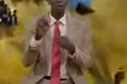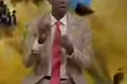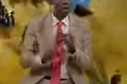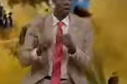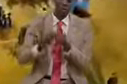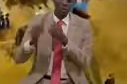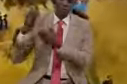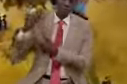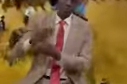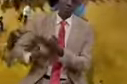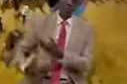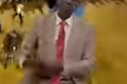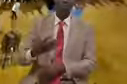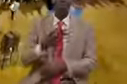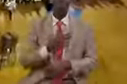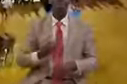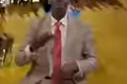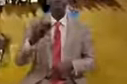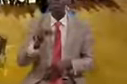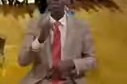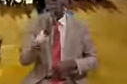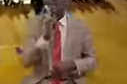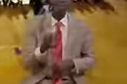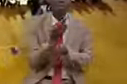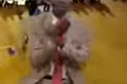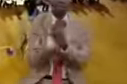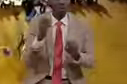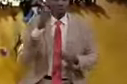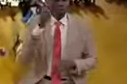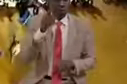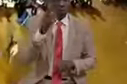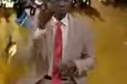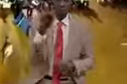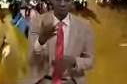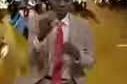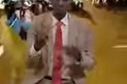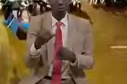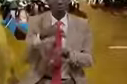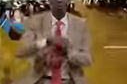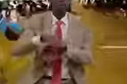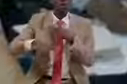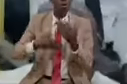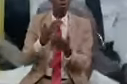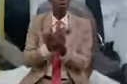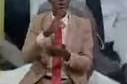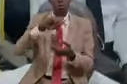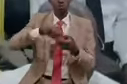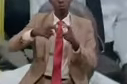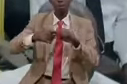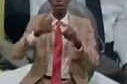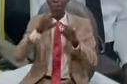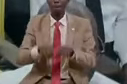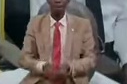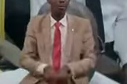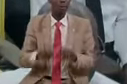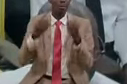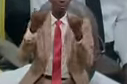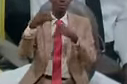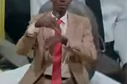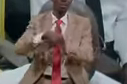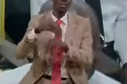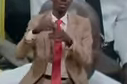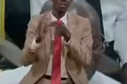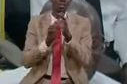generation. And there is redemption for you there tonight. All your chains are broken tonight.